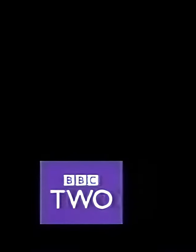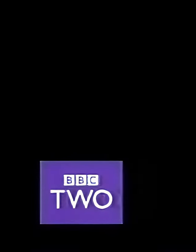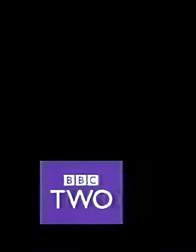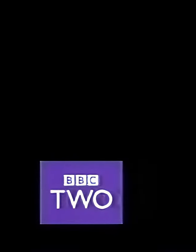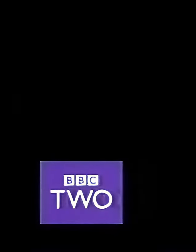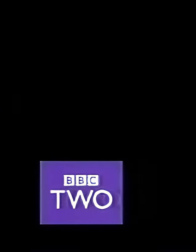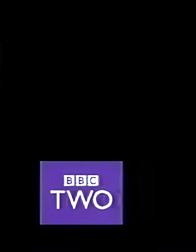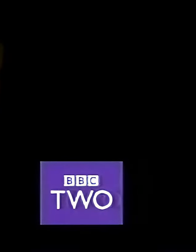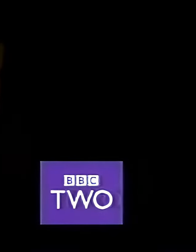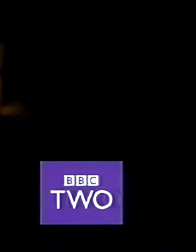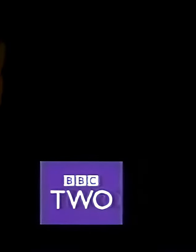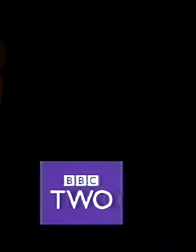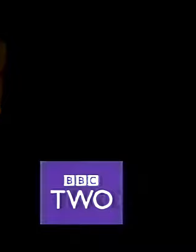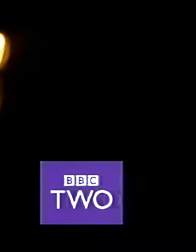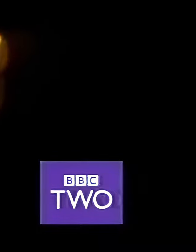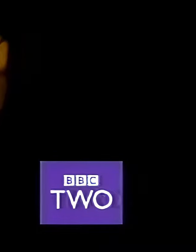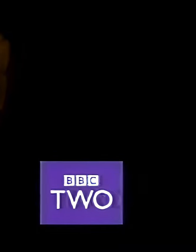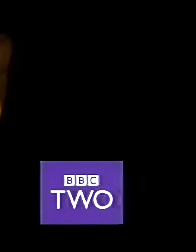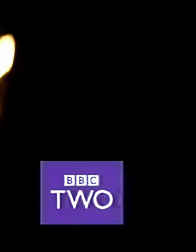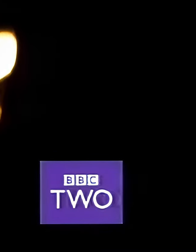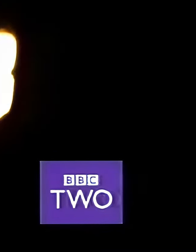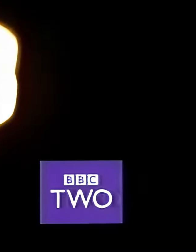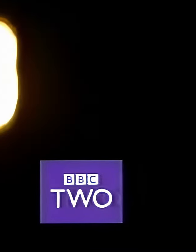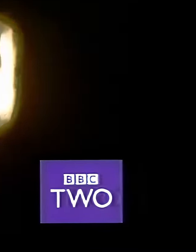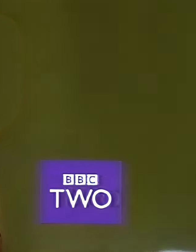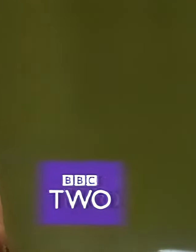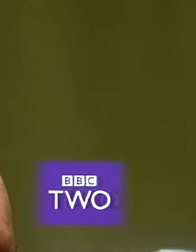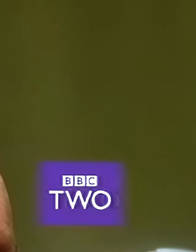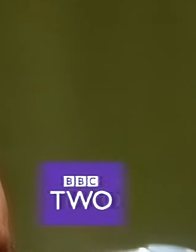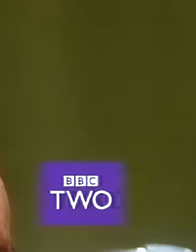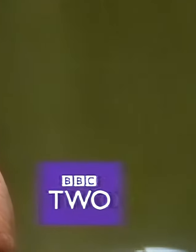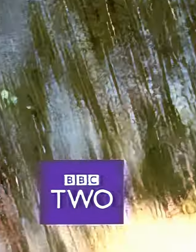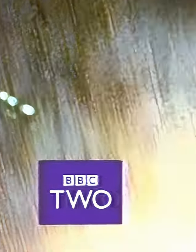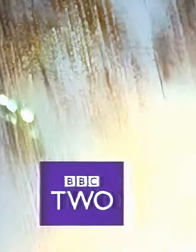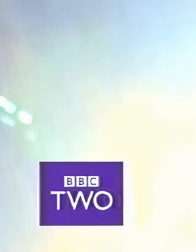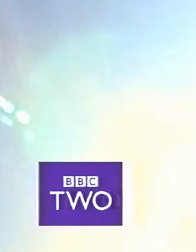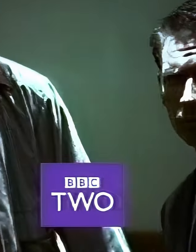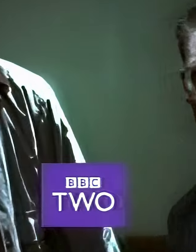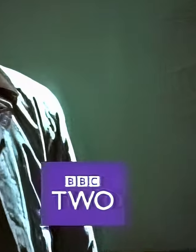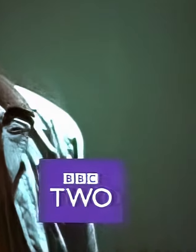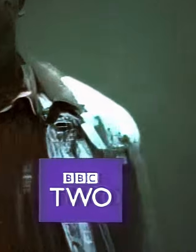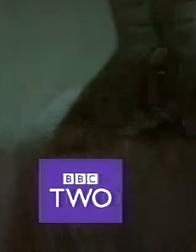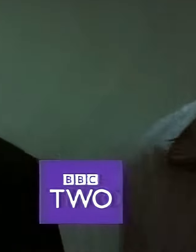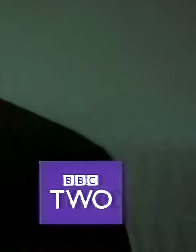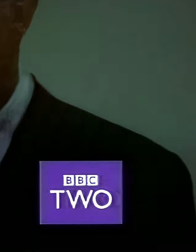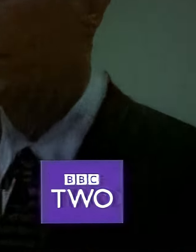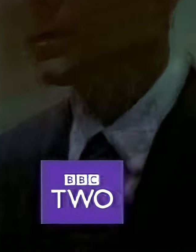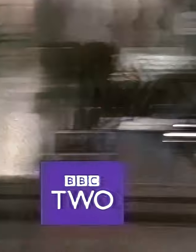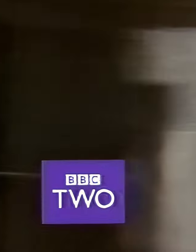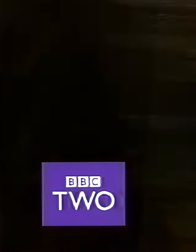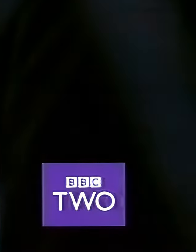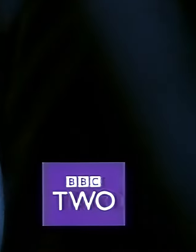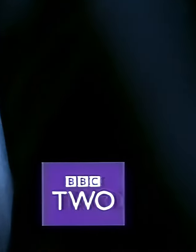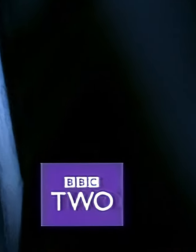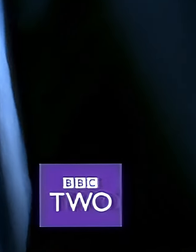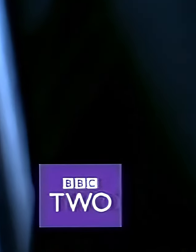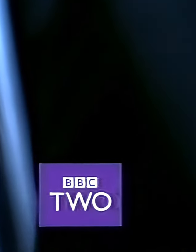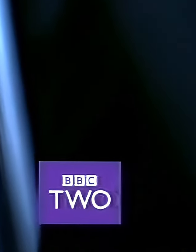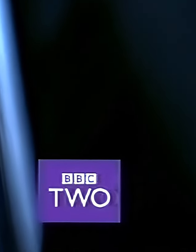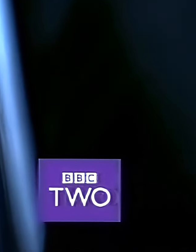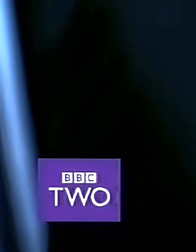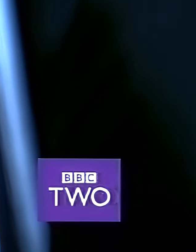It's almost time for a new day to begin. There's a situation, Mr. President. How serious? Very. NSA